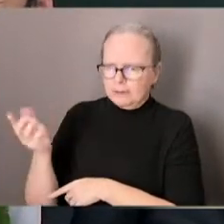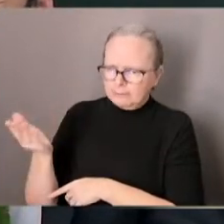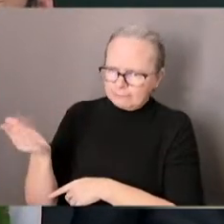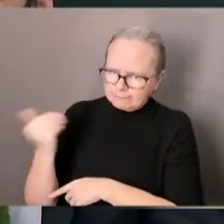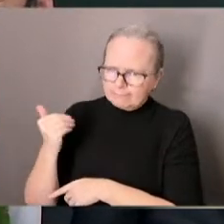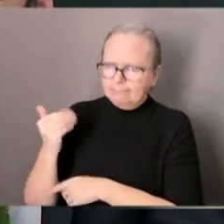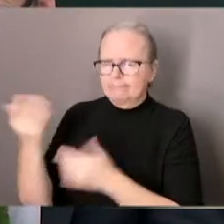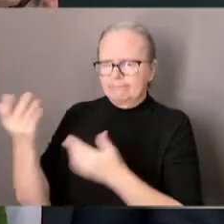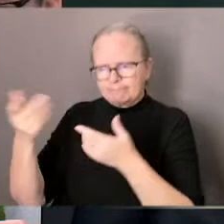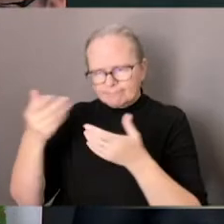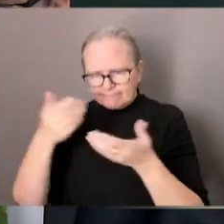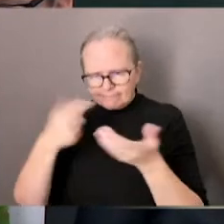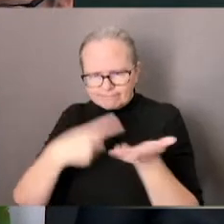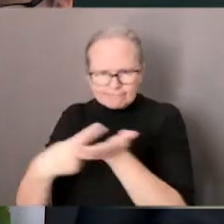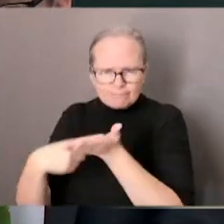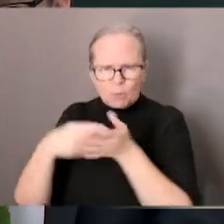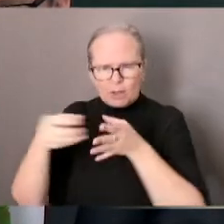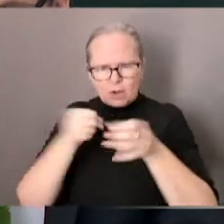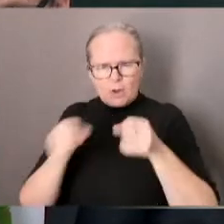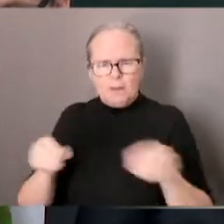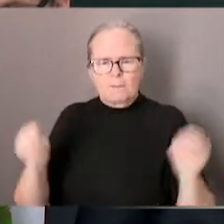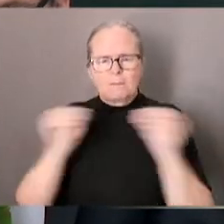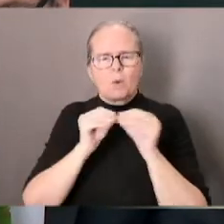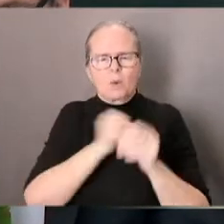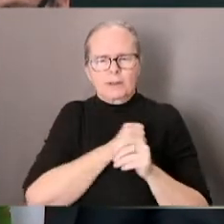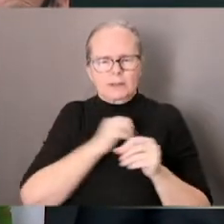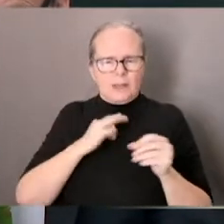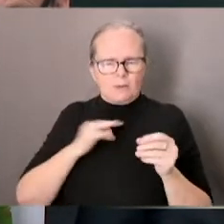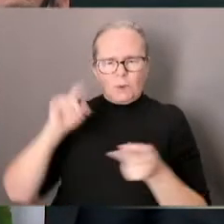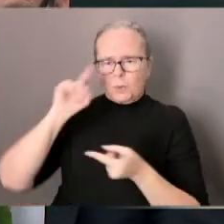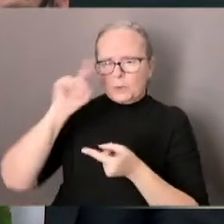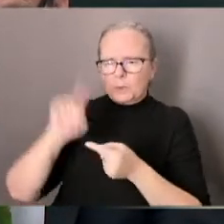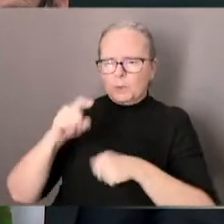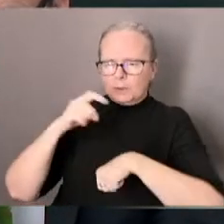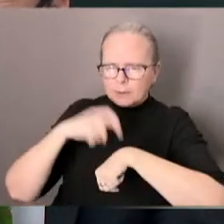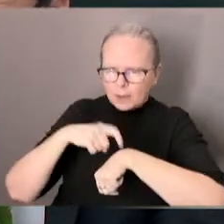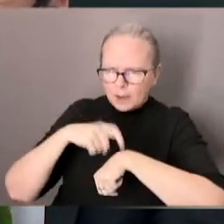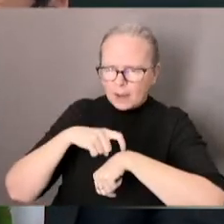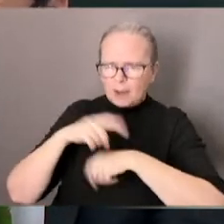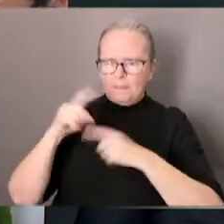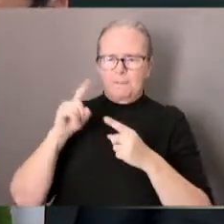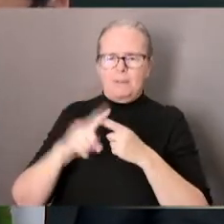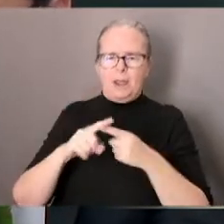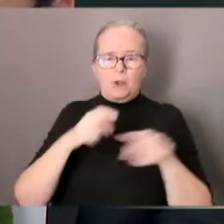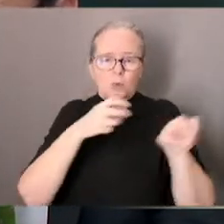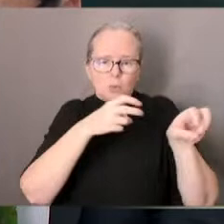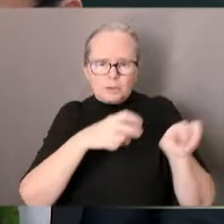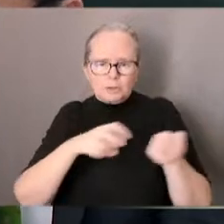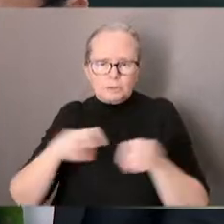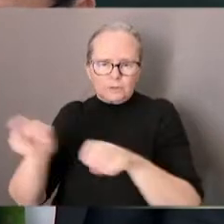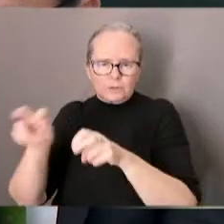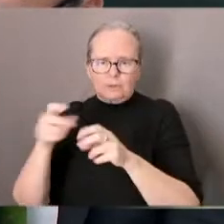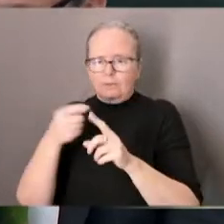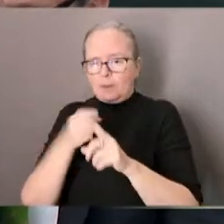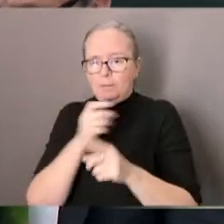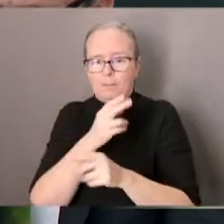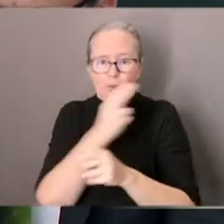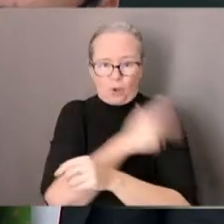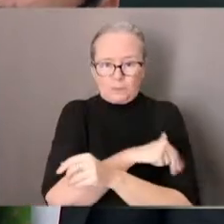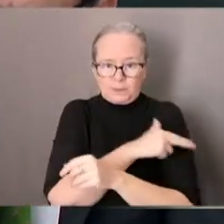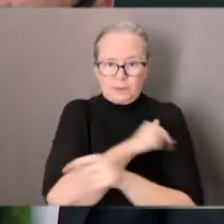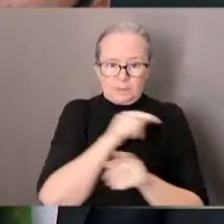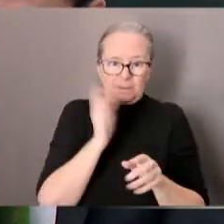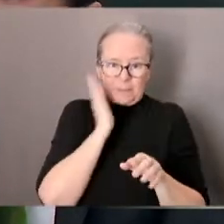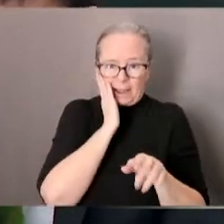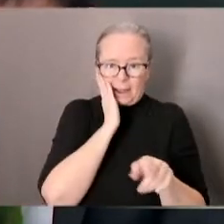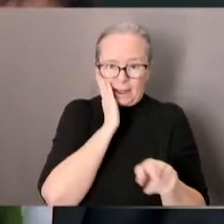and transferring a increased number of patients from hospital beds into more appropriate care settings in order to measure the success of these initiatives we will